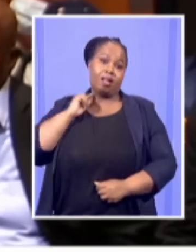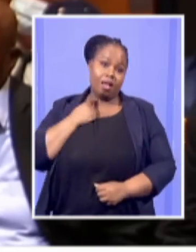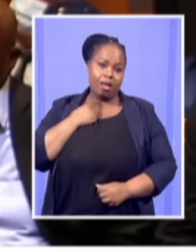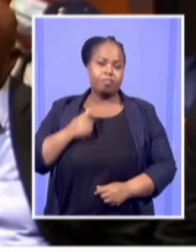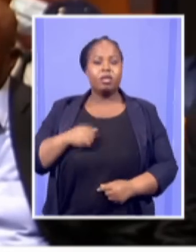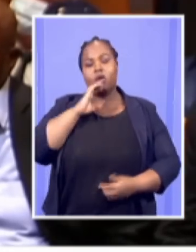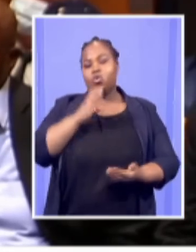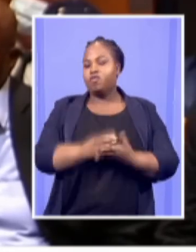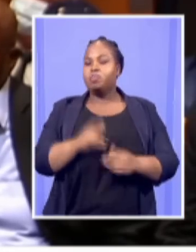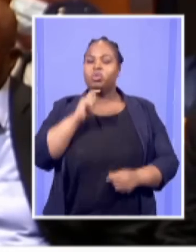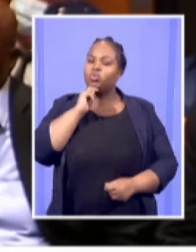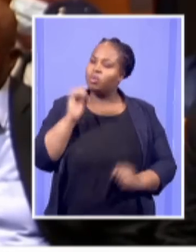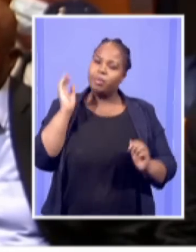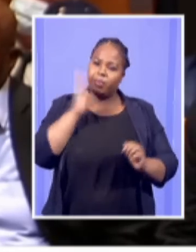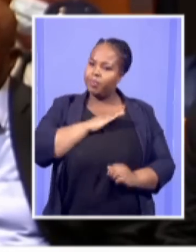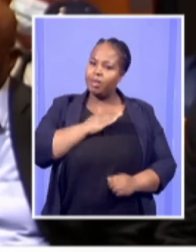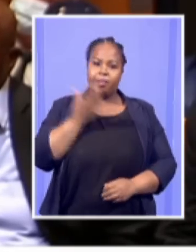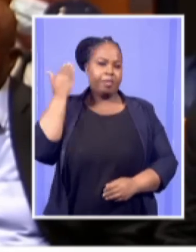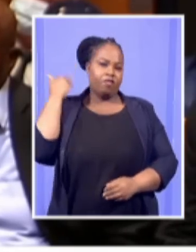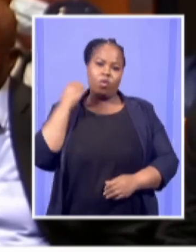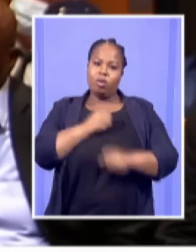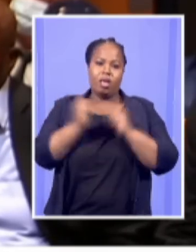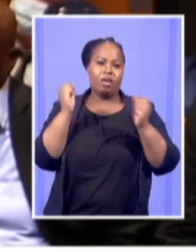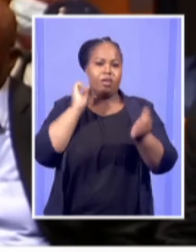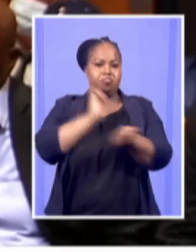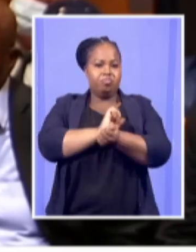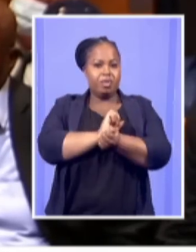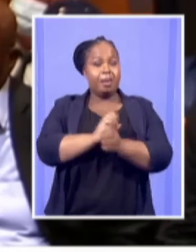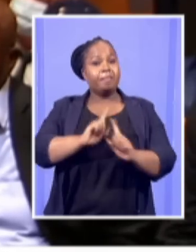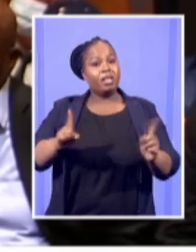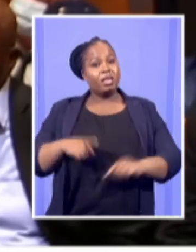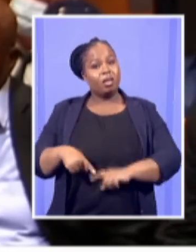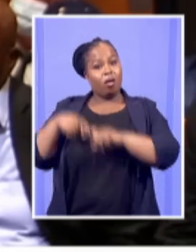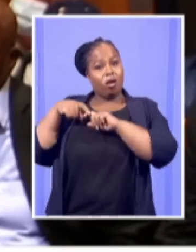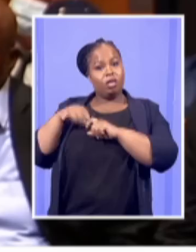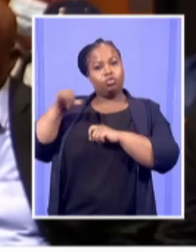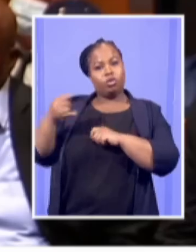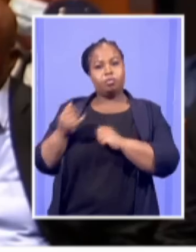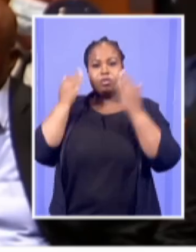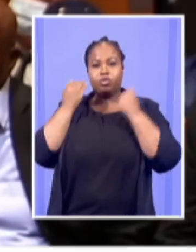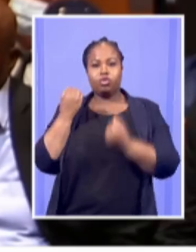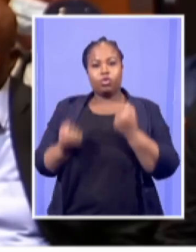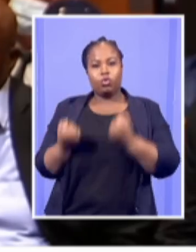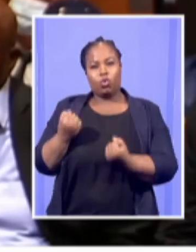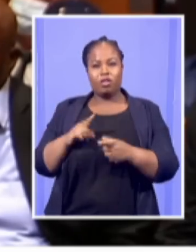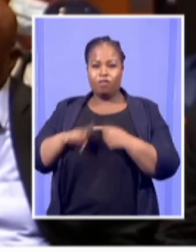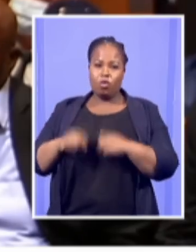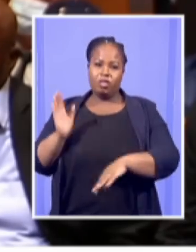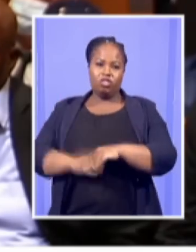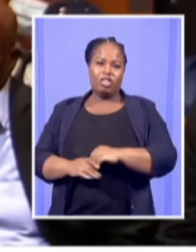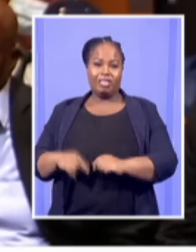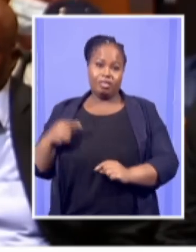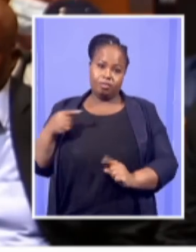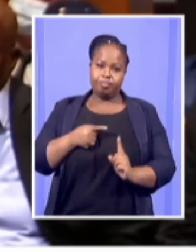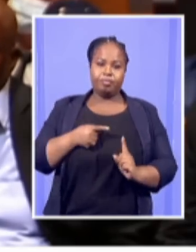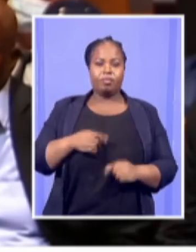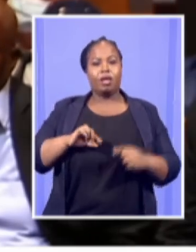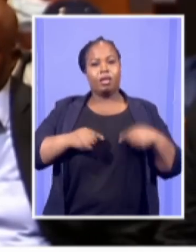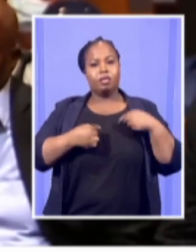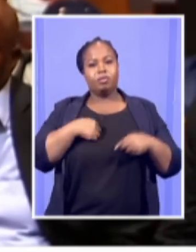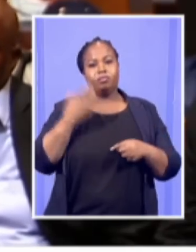that I have no previous convictions. I currently have a pending matter in the Johannesburg Magistrates Court emanating from charges brought against